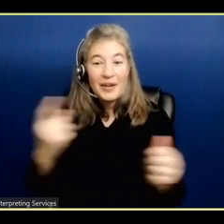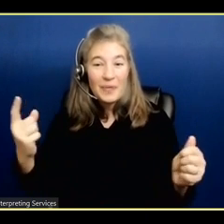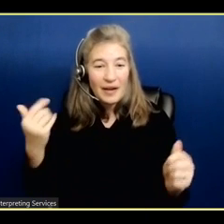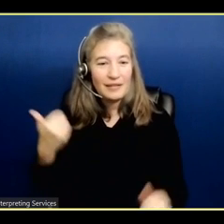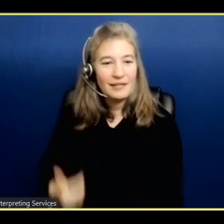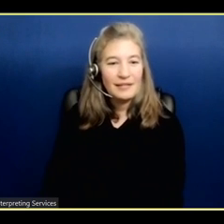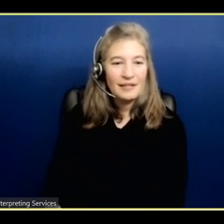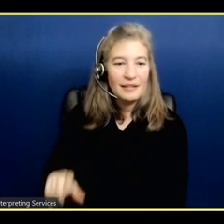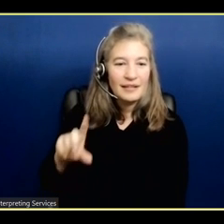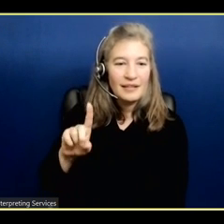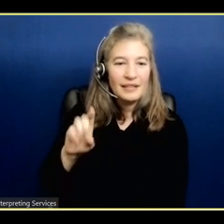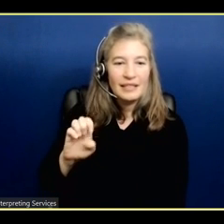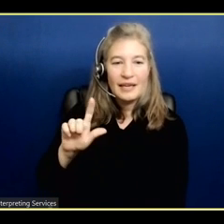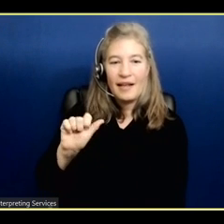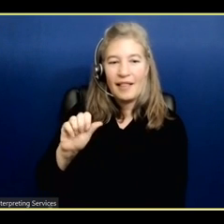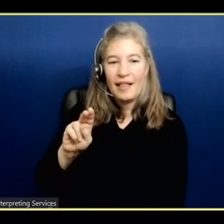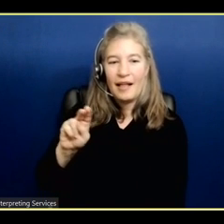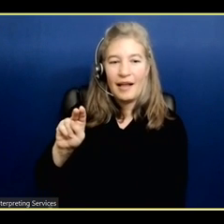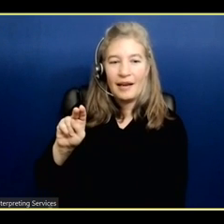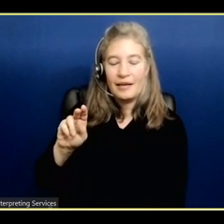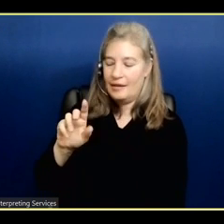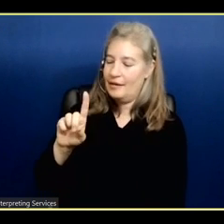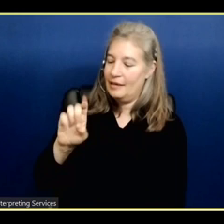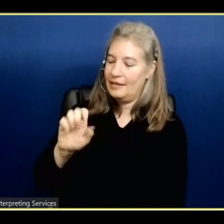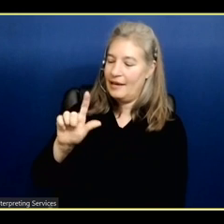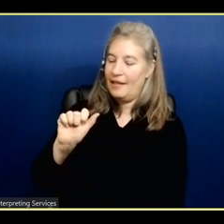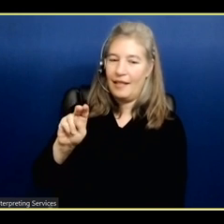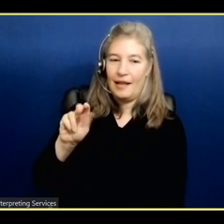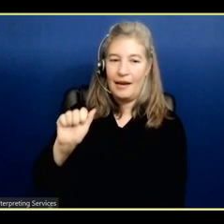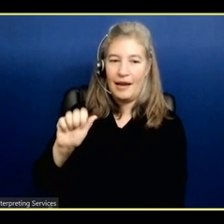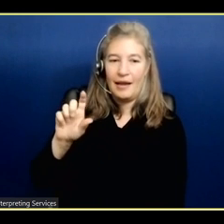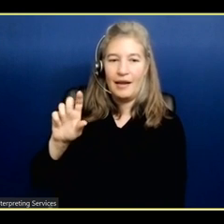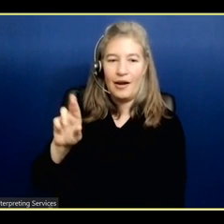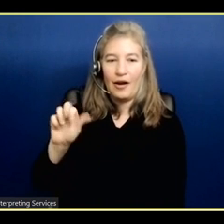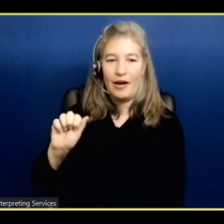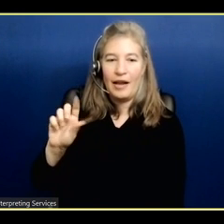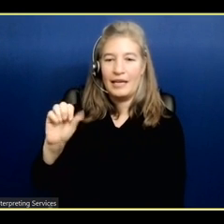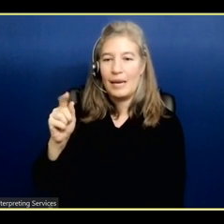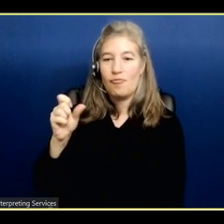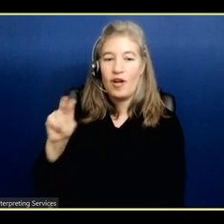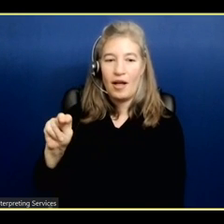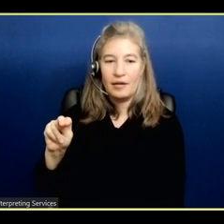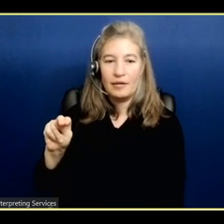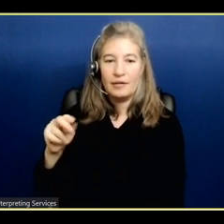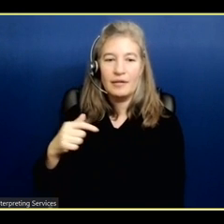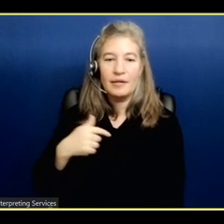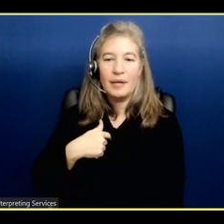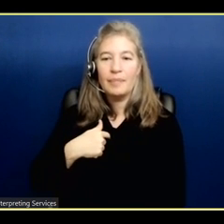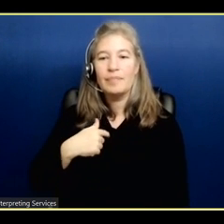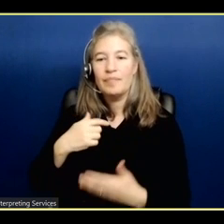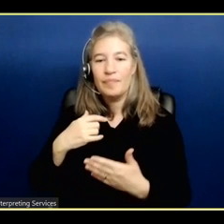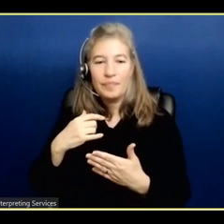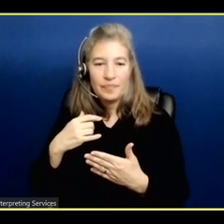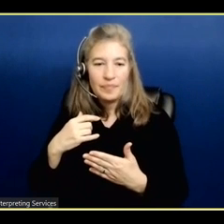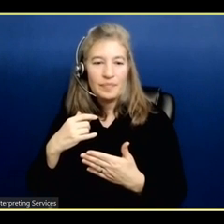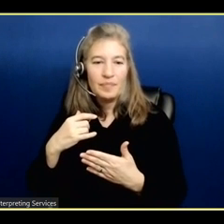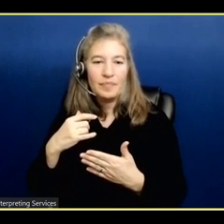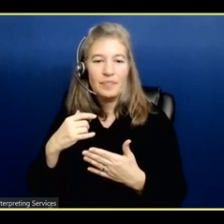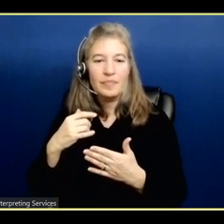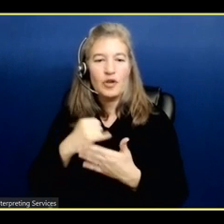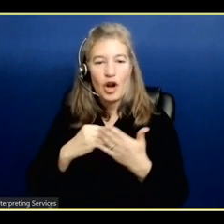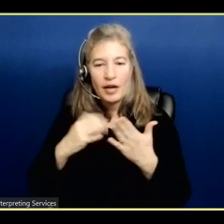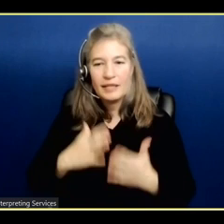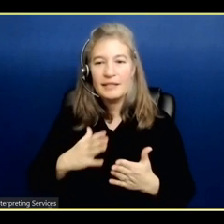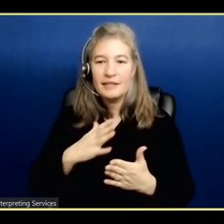and movement making. I'm going to speed through my bullet points, which are sketches and